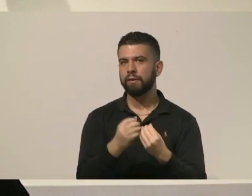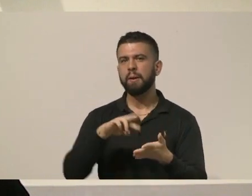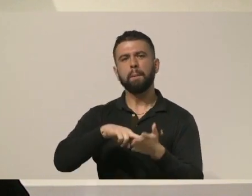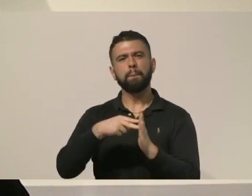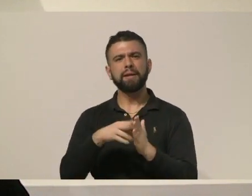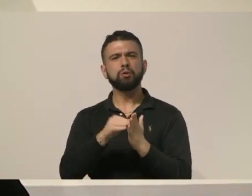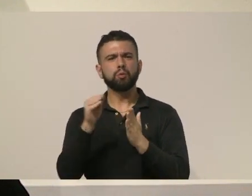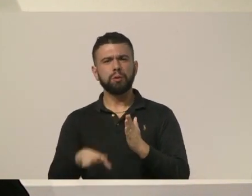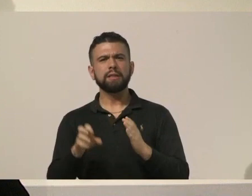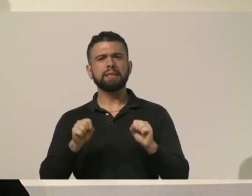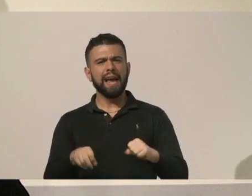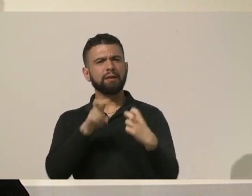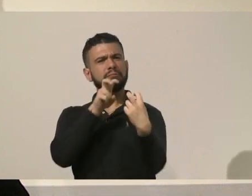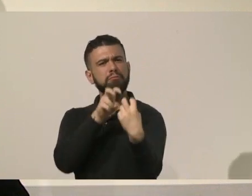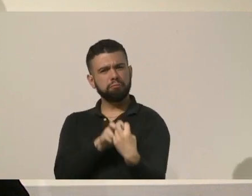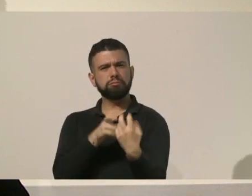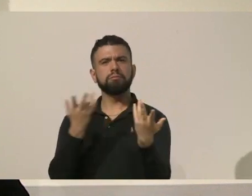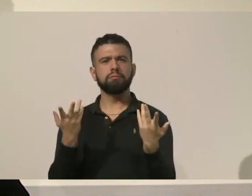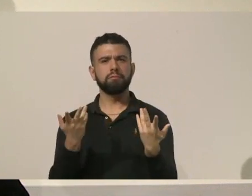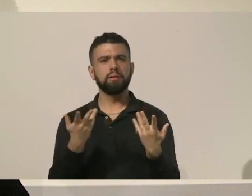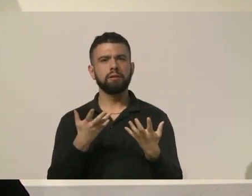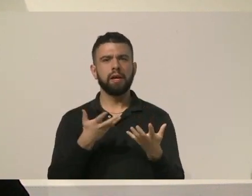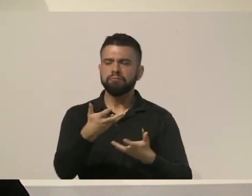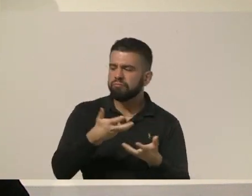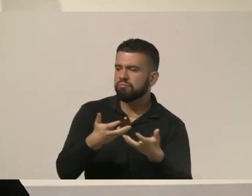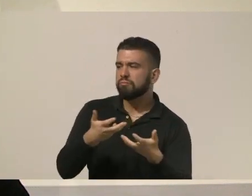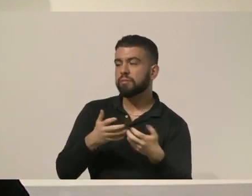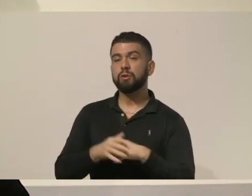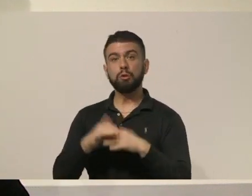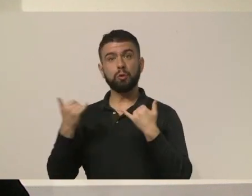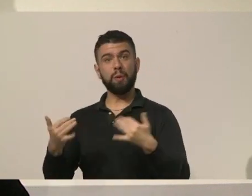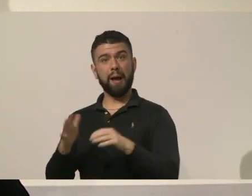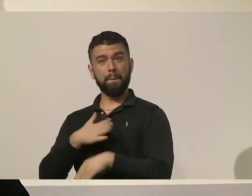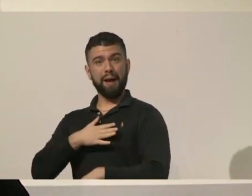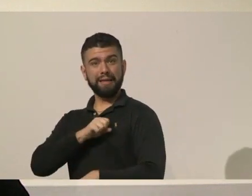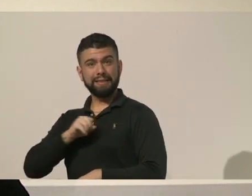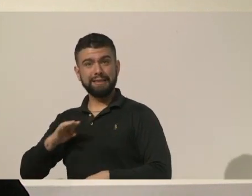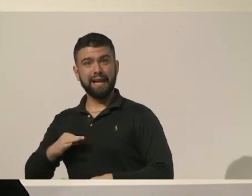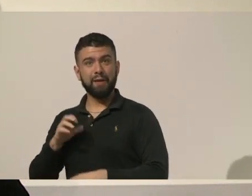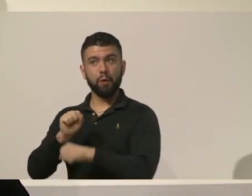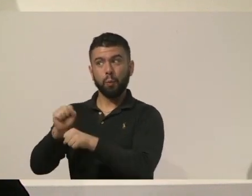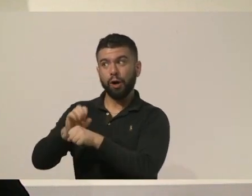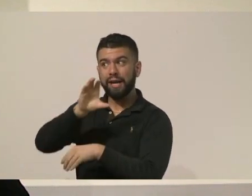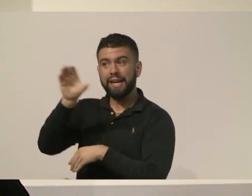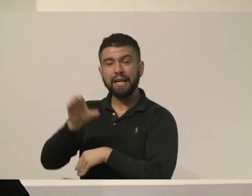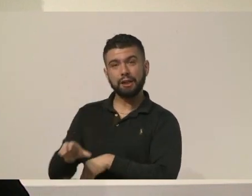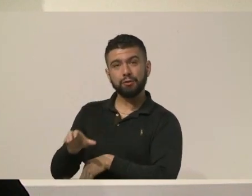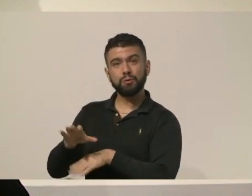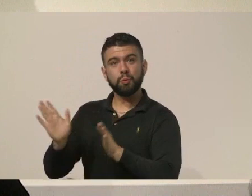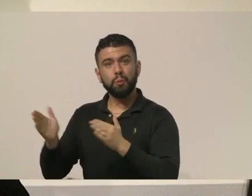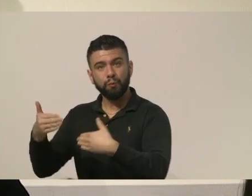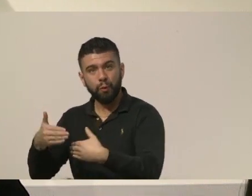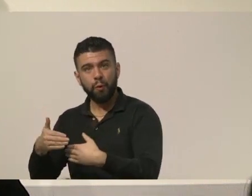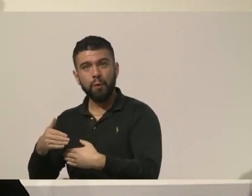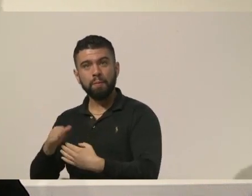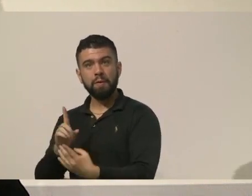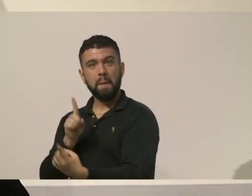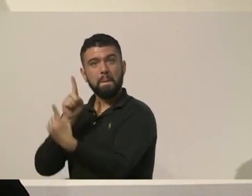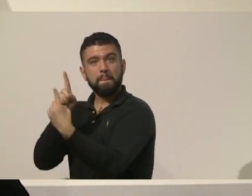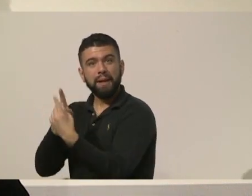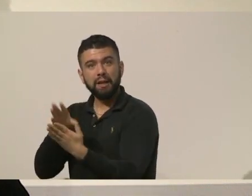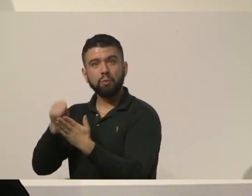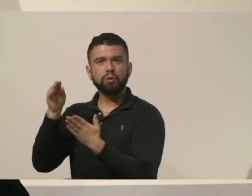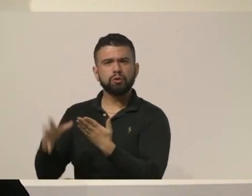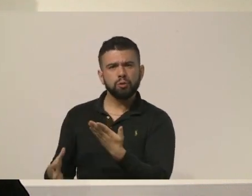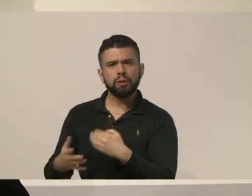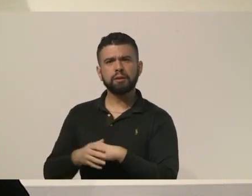staff are working in a Zoom room, meeting with students, and providing a kind of a one-stop